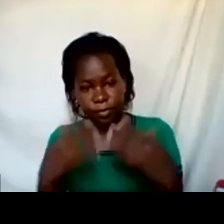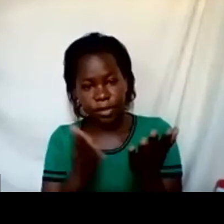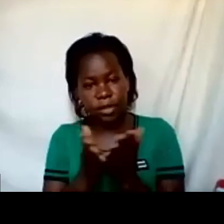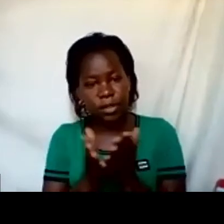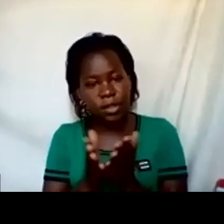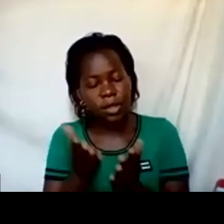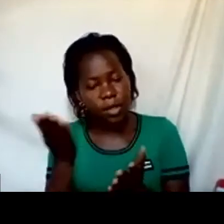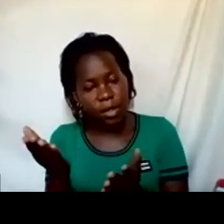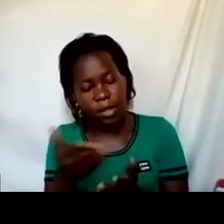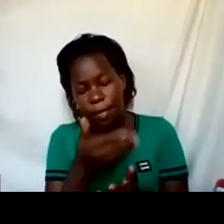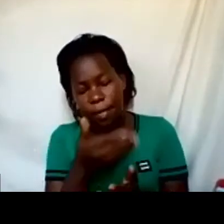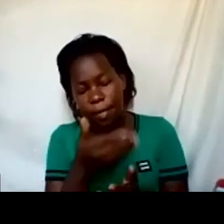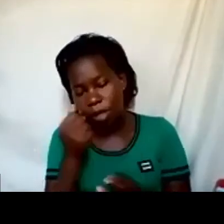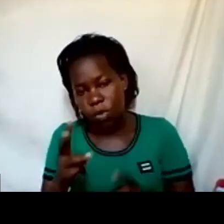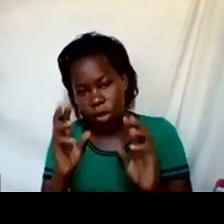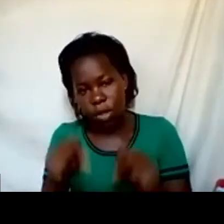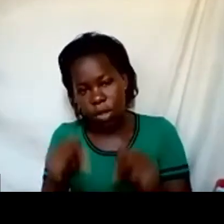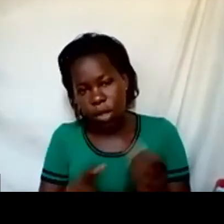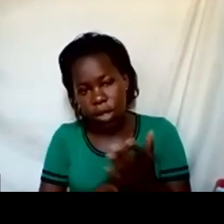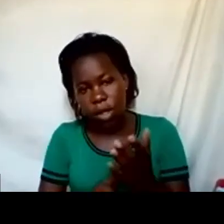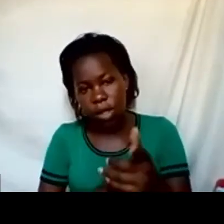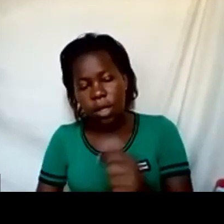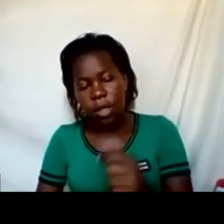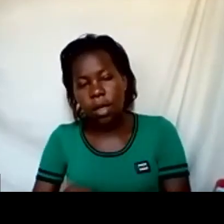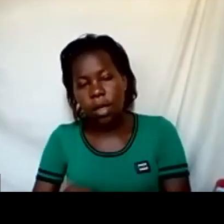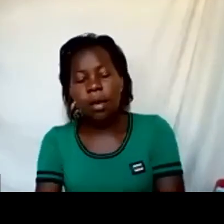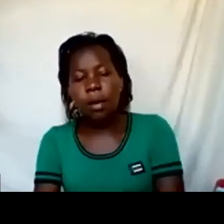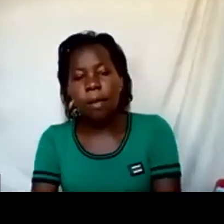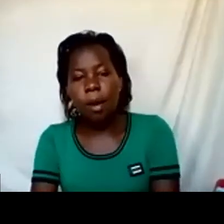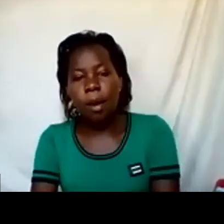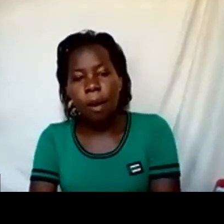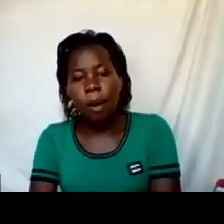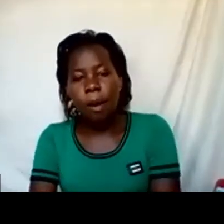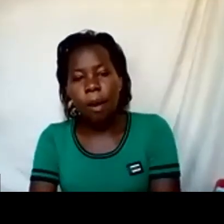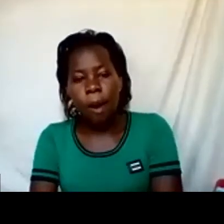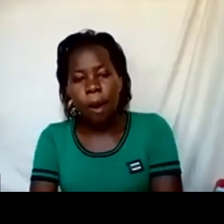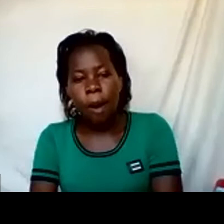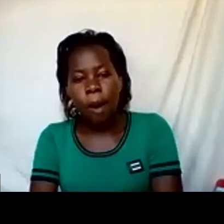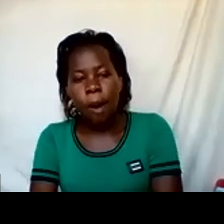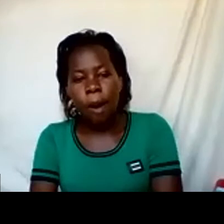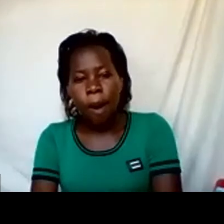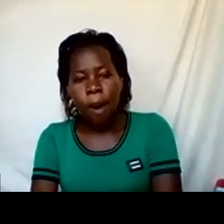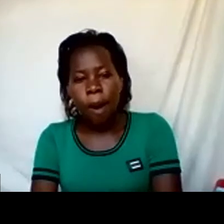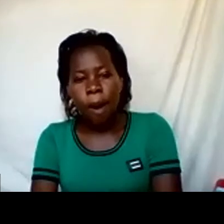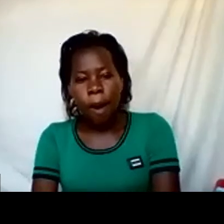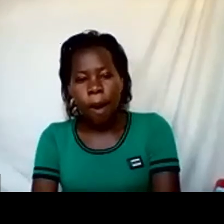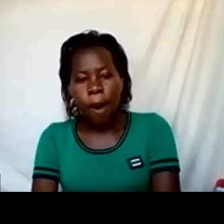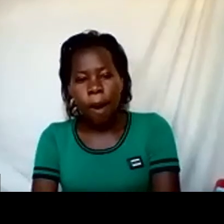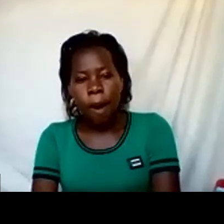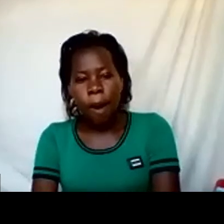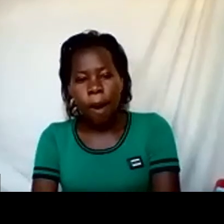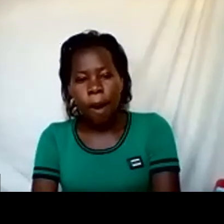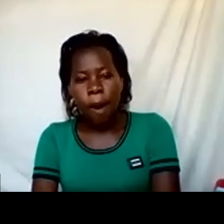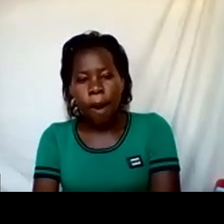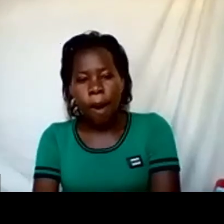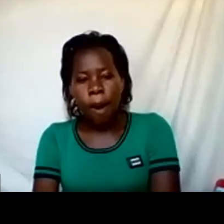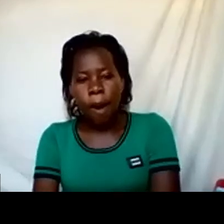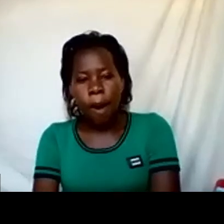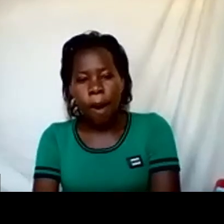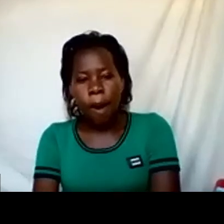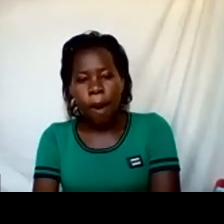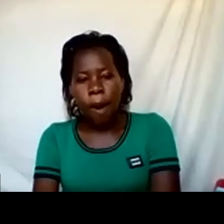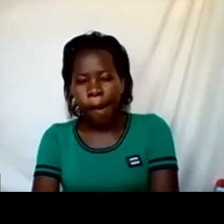suggest you go about it. Maybe try and get some of your friends who are more popular. One of the panelists was talking about getting people to